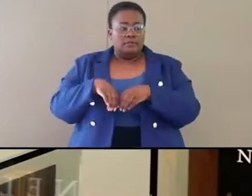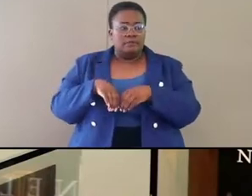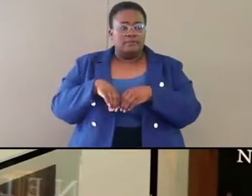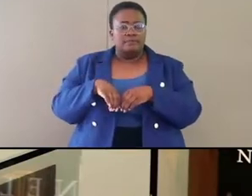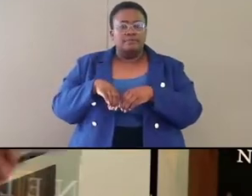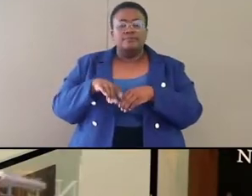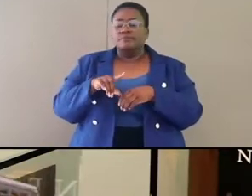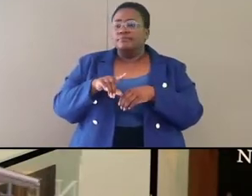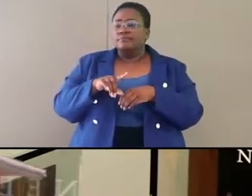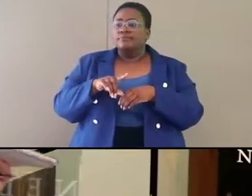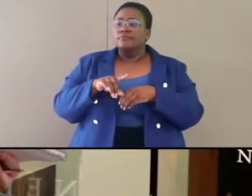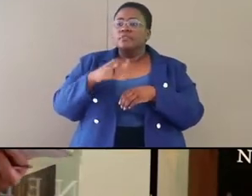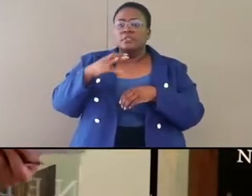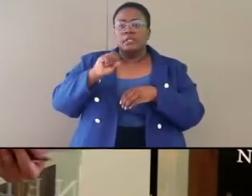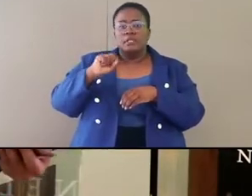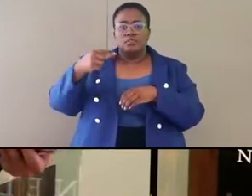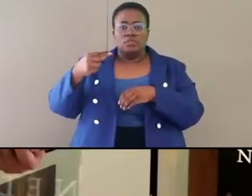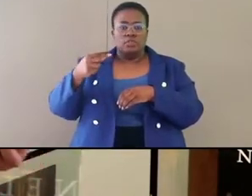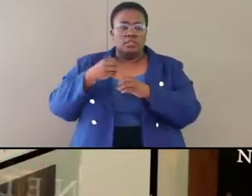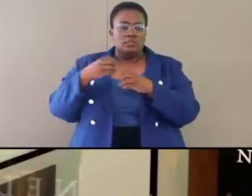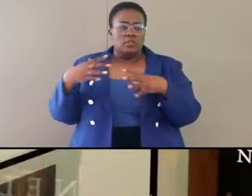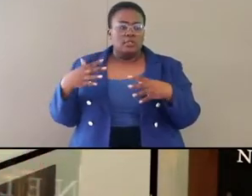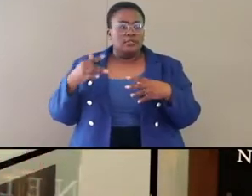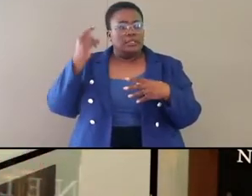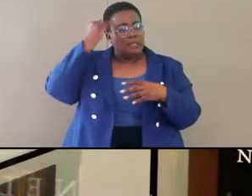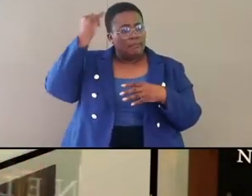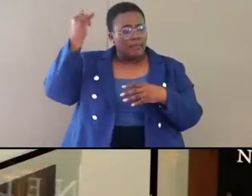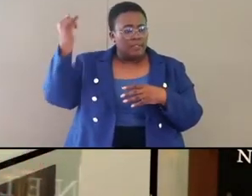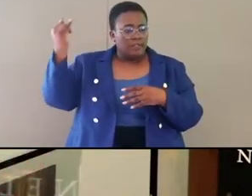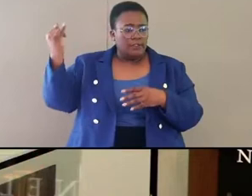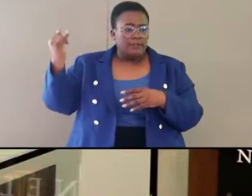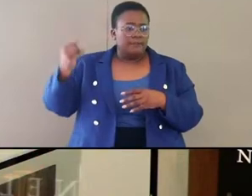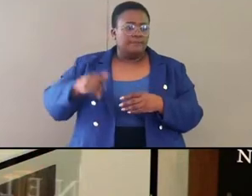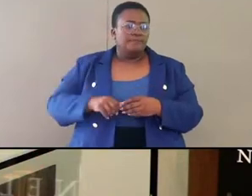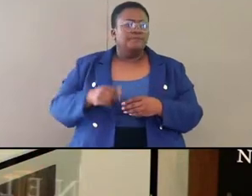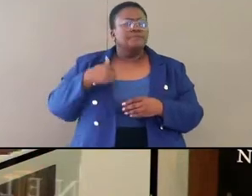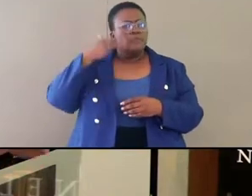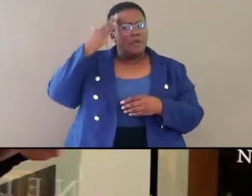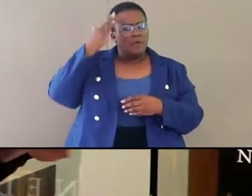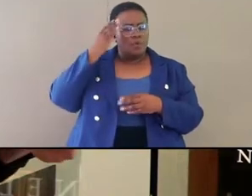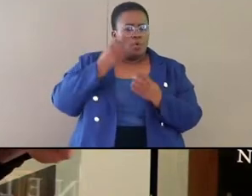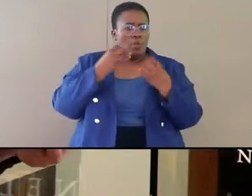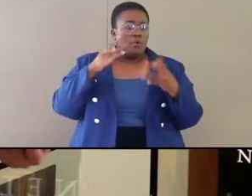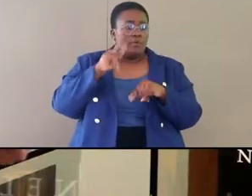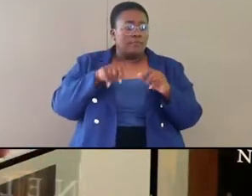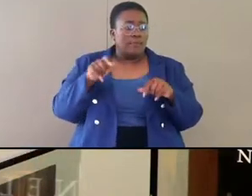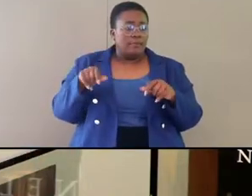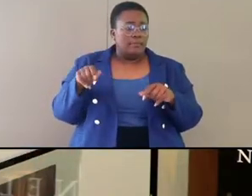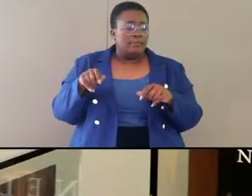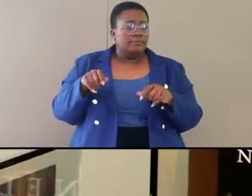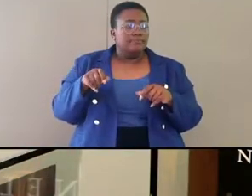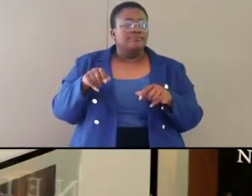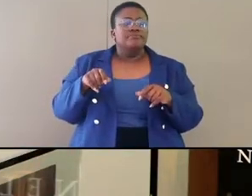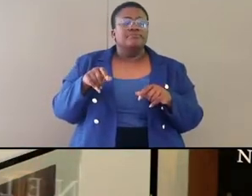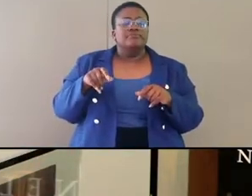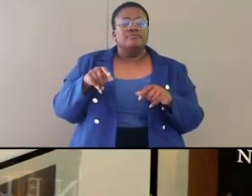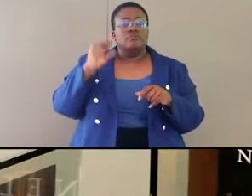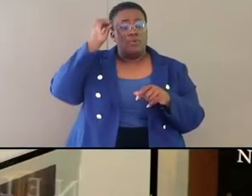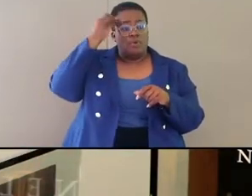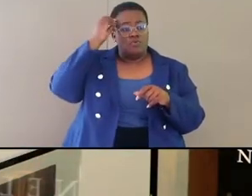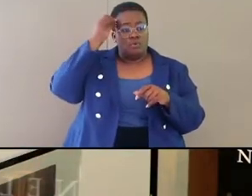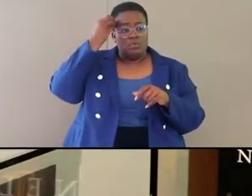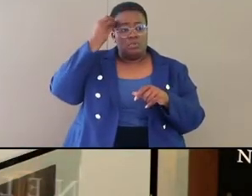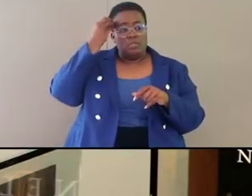button, CSG starts. Imagine that. And I know that there's a lot of people in the room who would be interested in something like that.